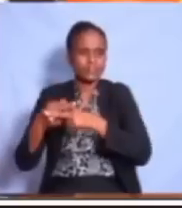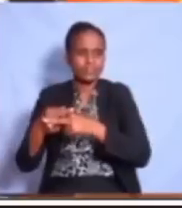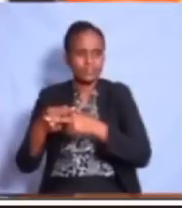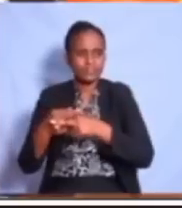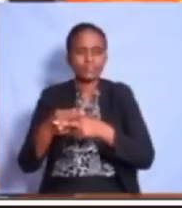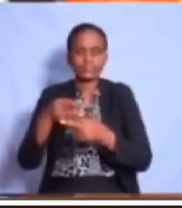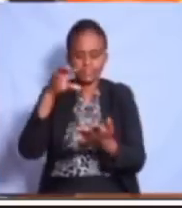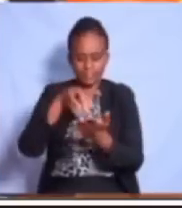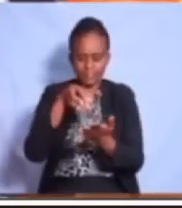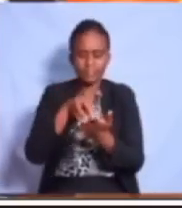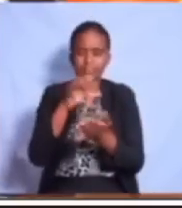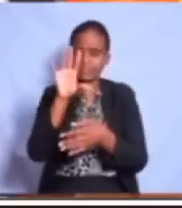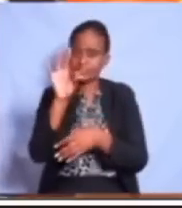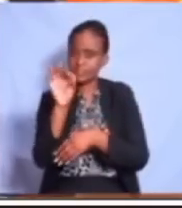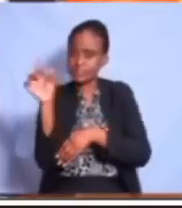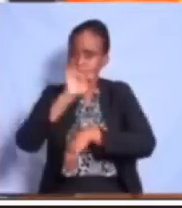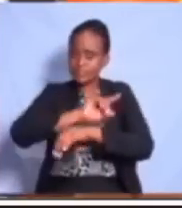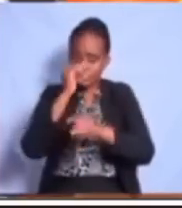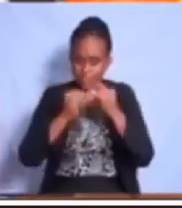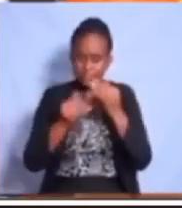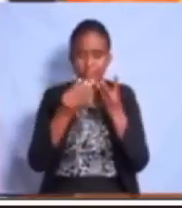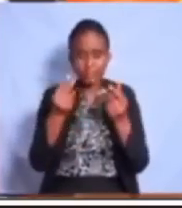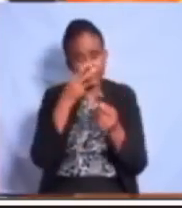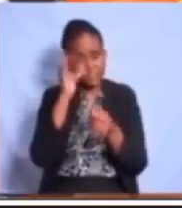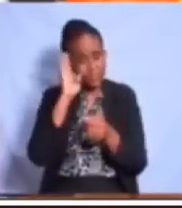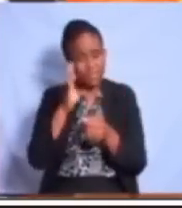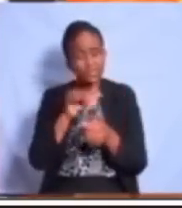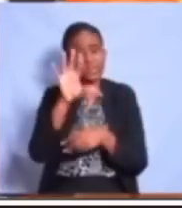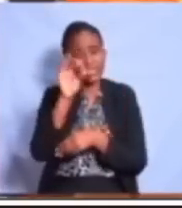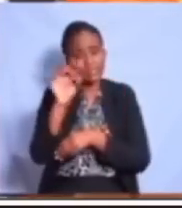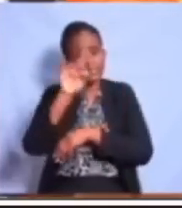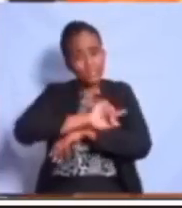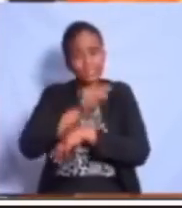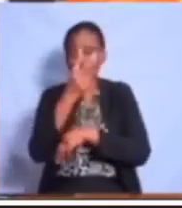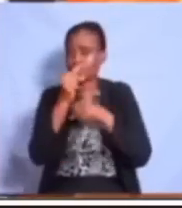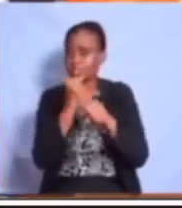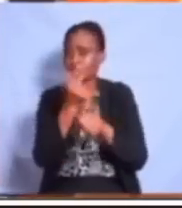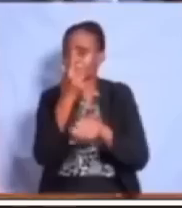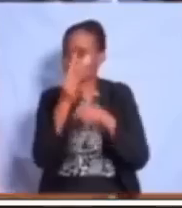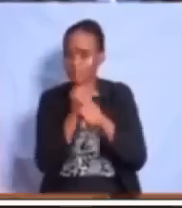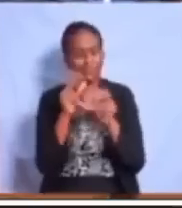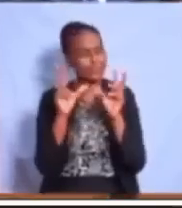cases must end in 90 days. We shall see. In 90 days, not 2 years, not 3 years.